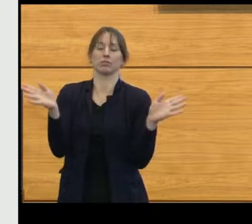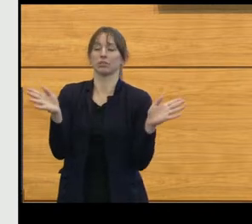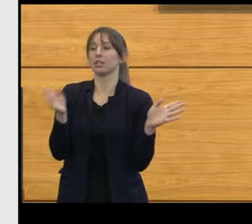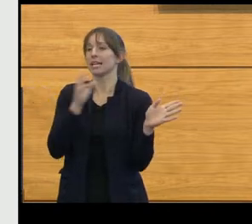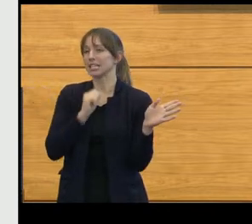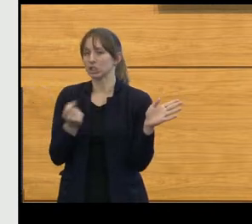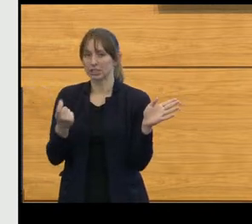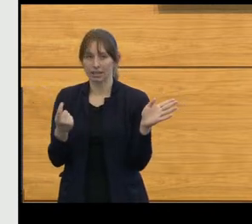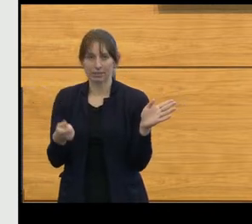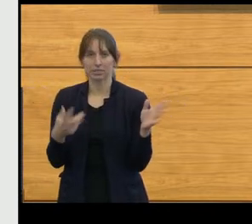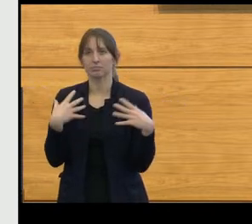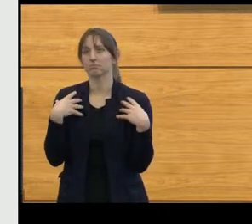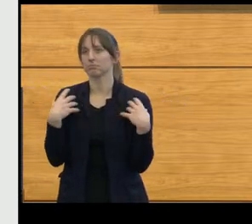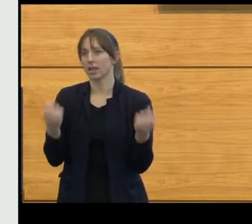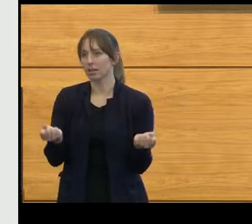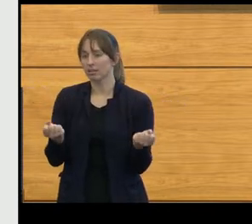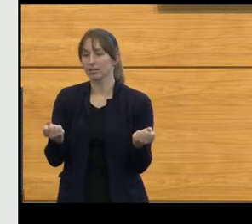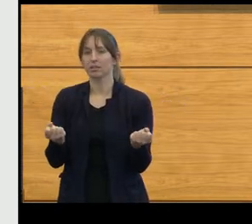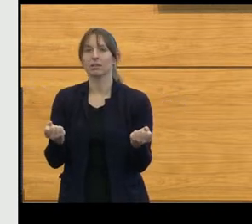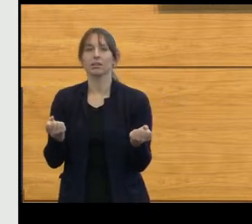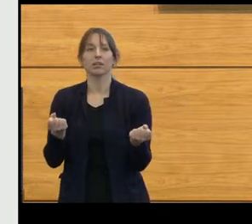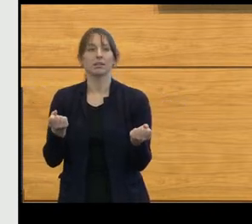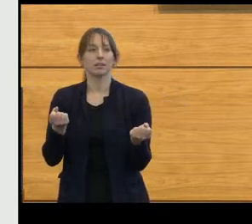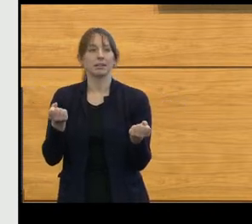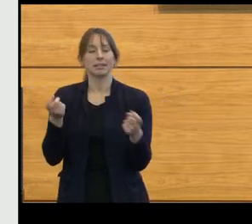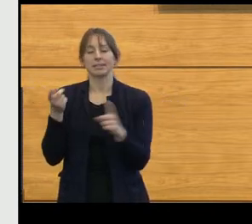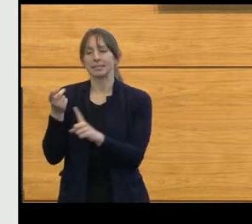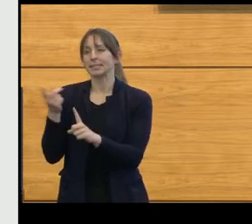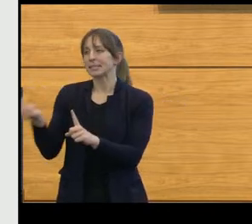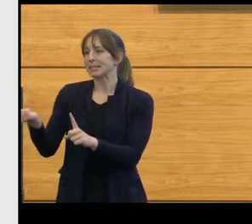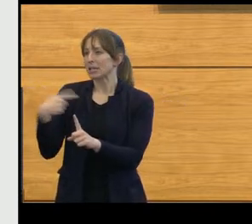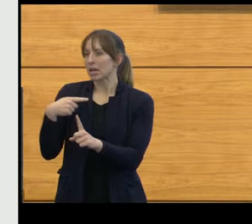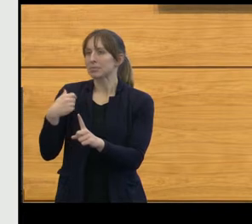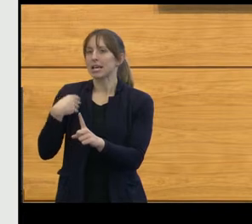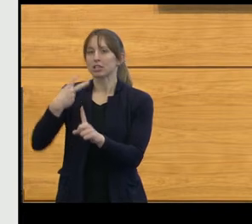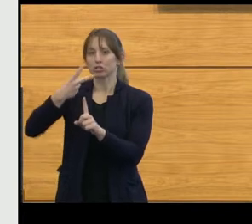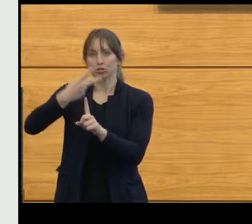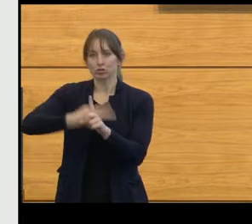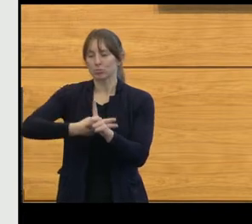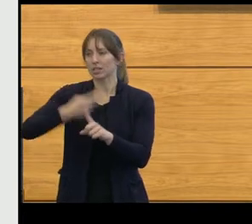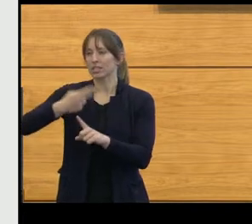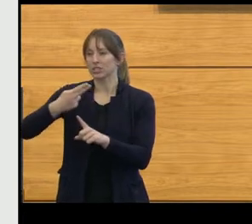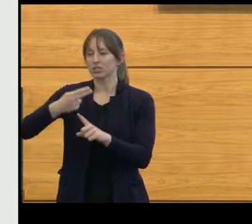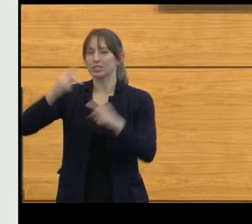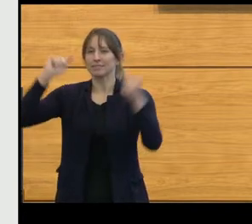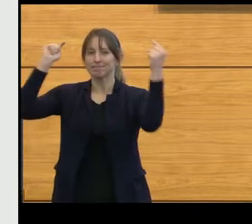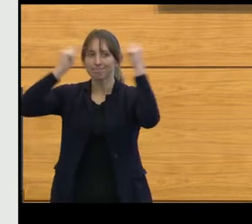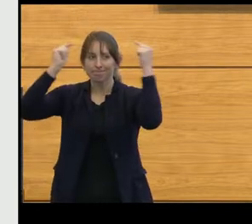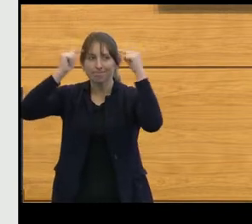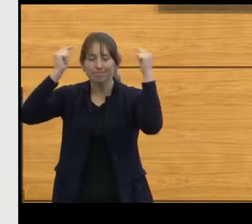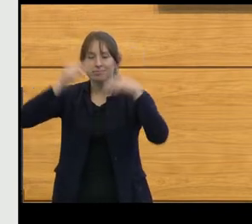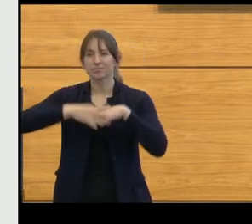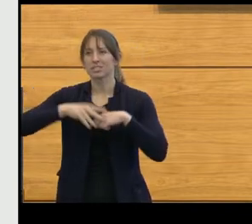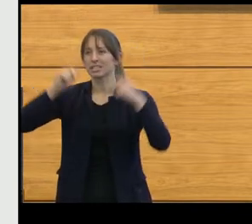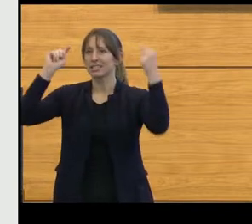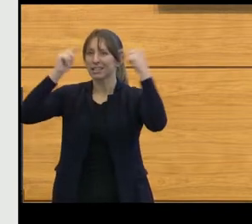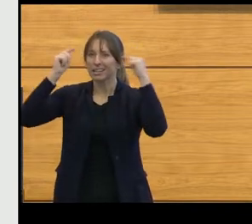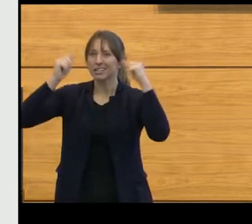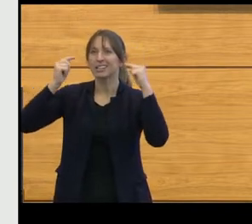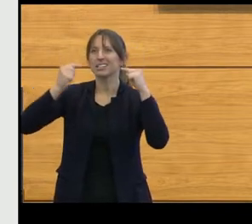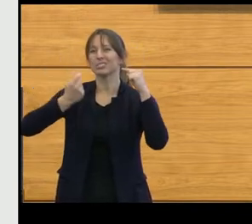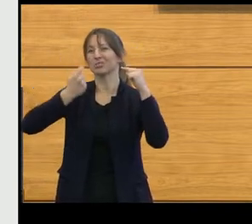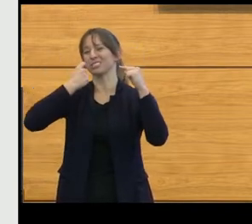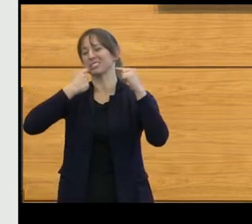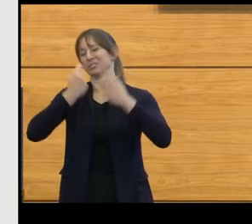healthy. He comes in now with a two-month history of intermittent headaches. The headaches are worse over the